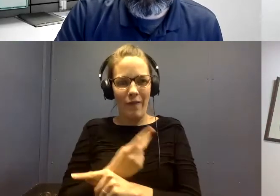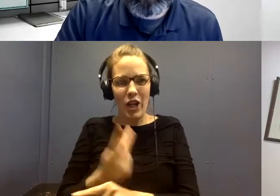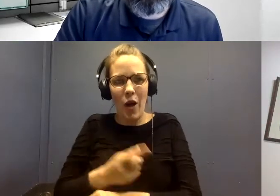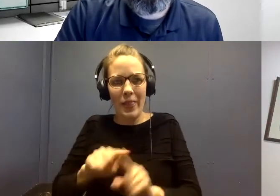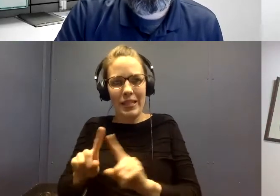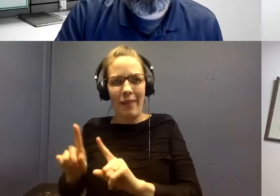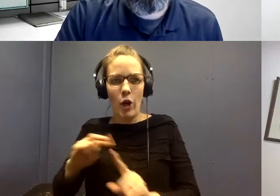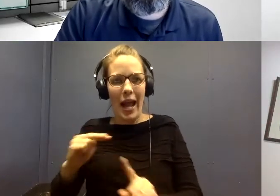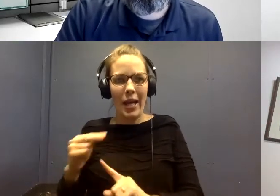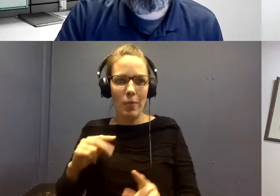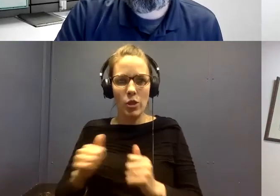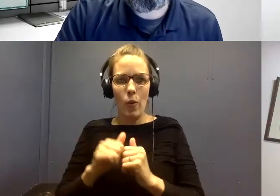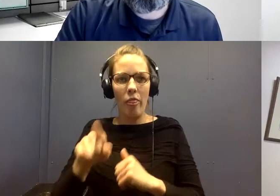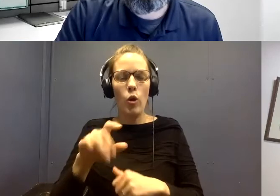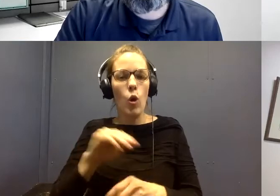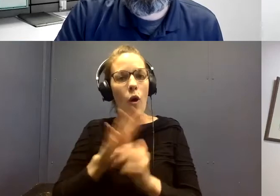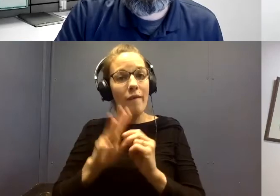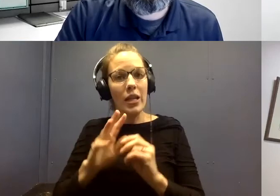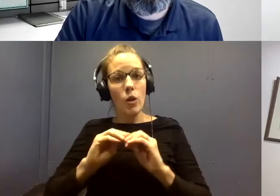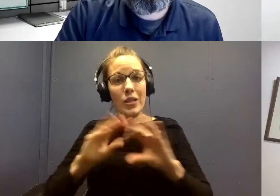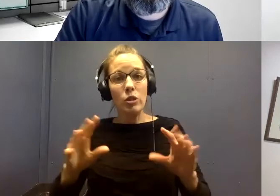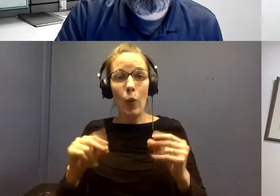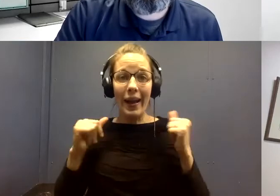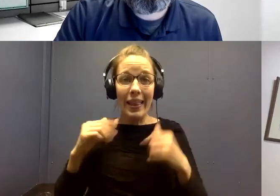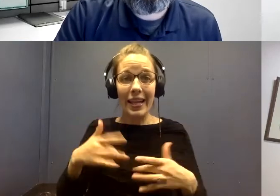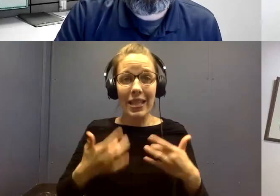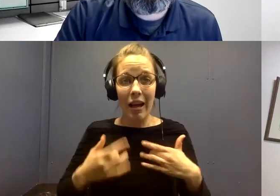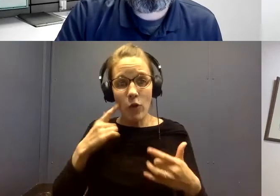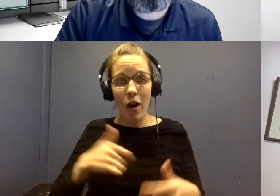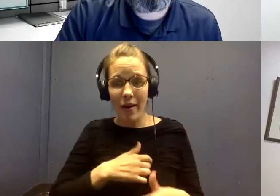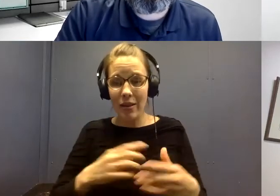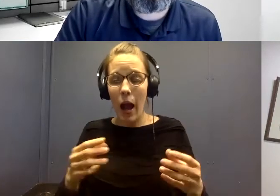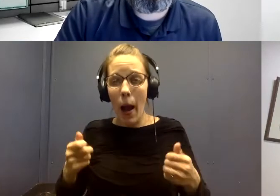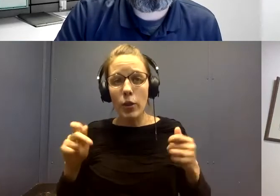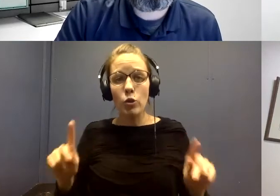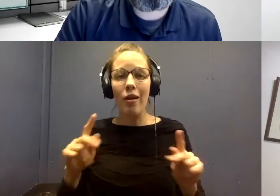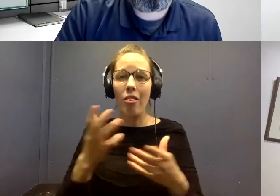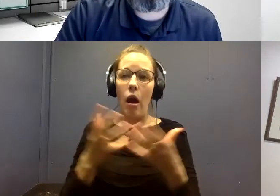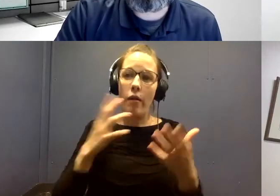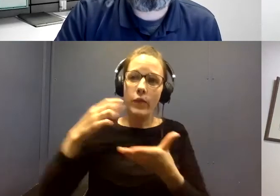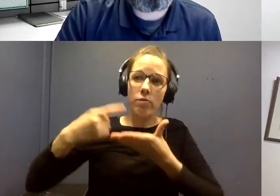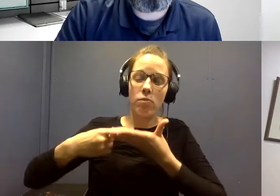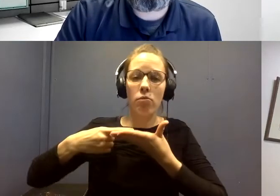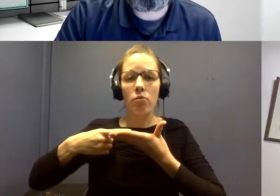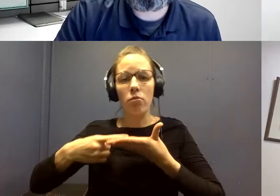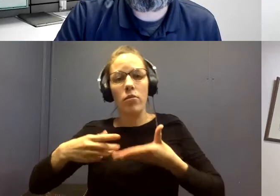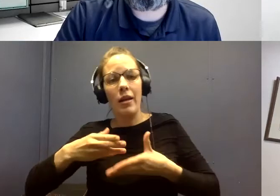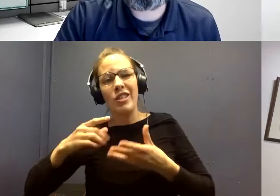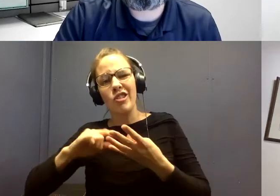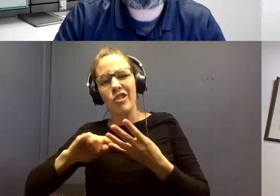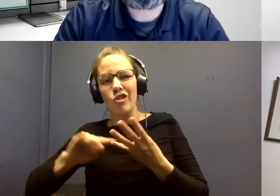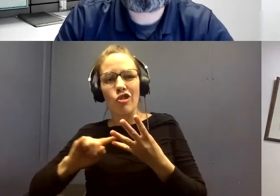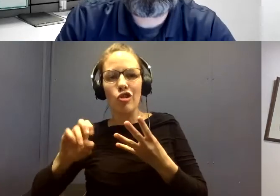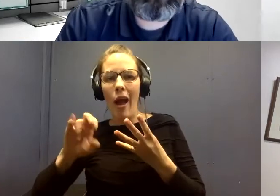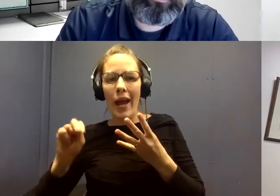really quickly, and it was very exciting for us to have an opportunity. And there was a lot of conversations end of January, early